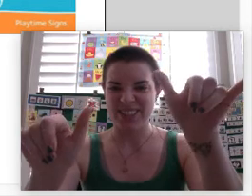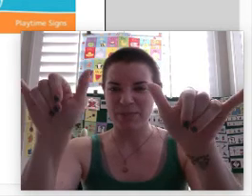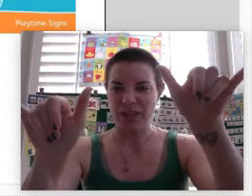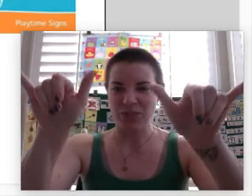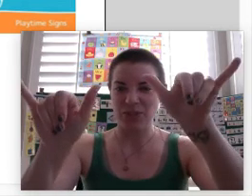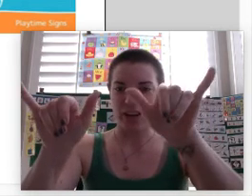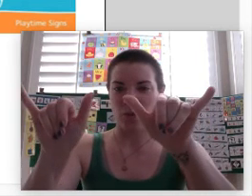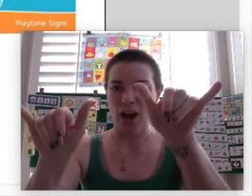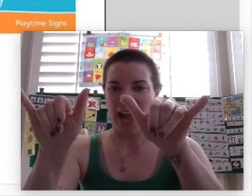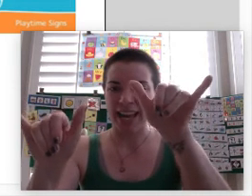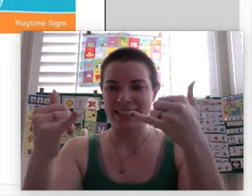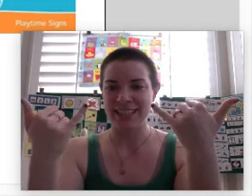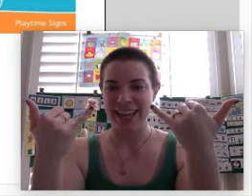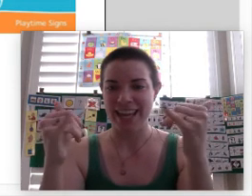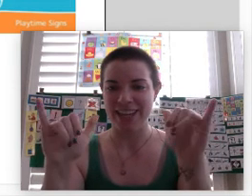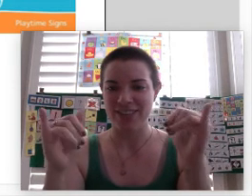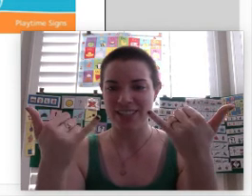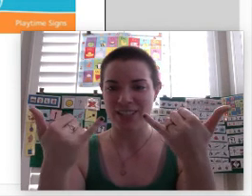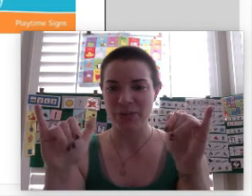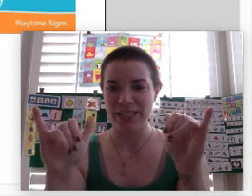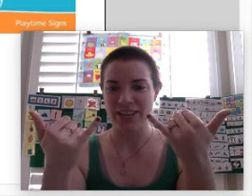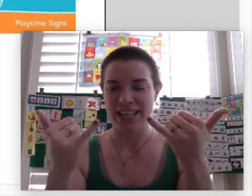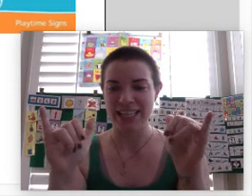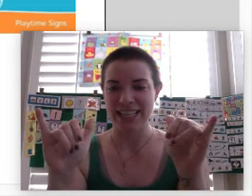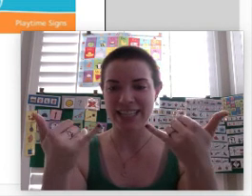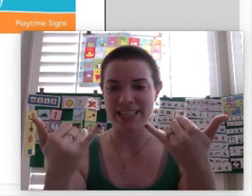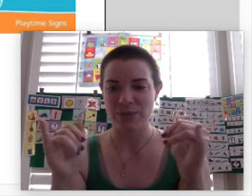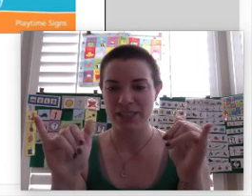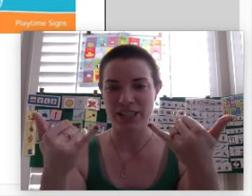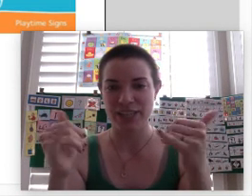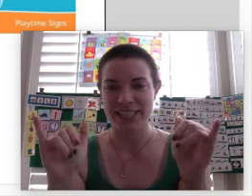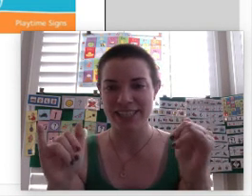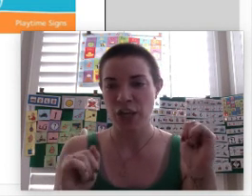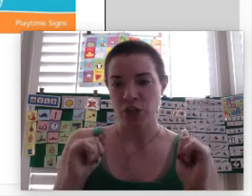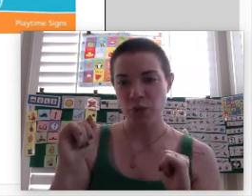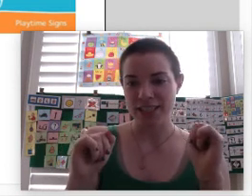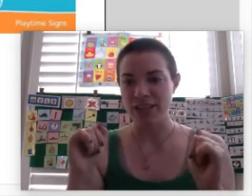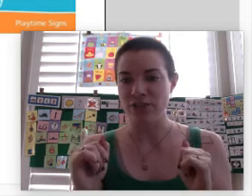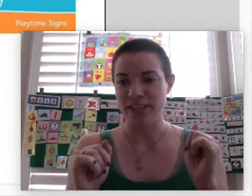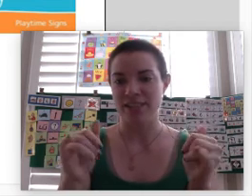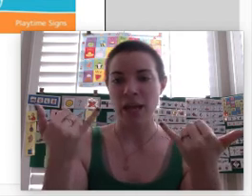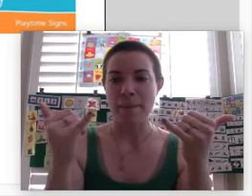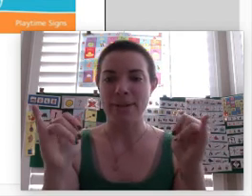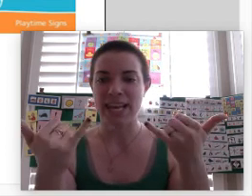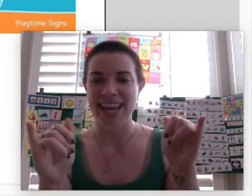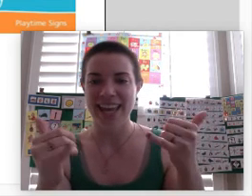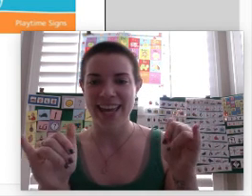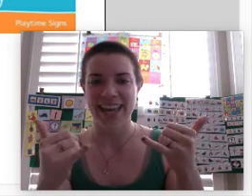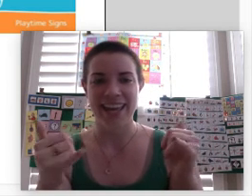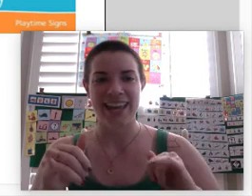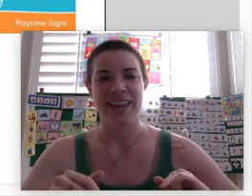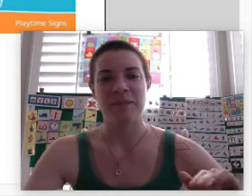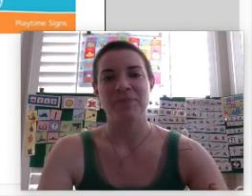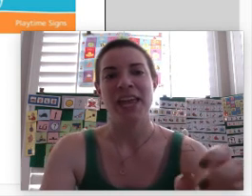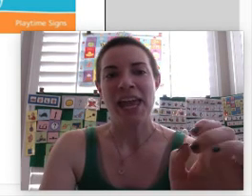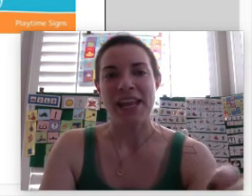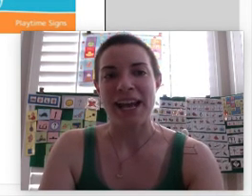you just make two-letter Ys, and you just twist your hands like this, twist at the wrist,